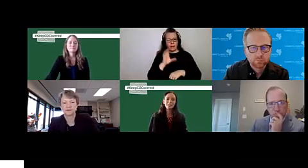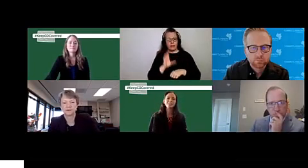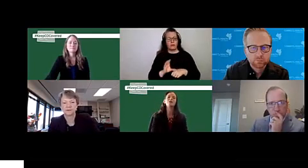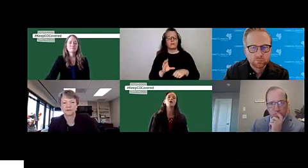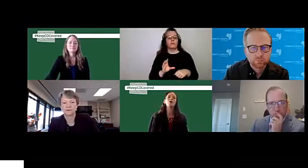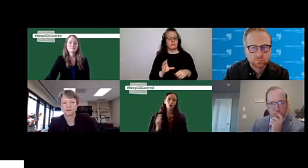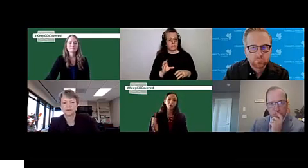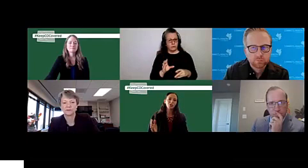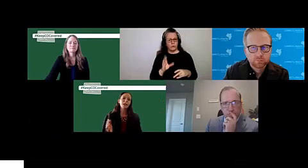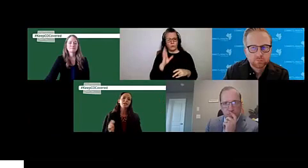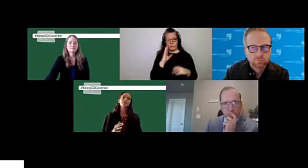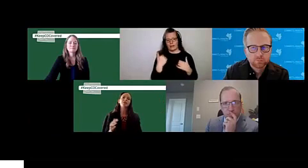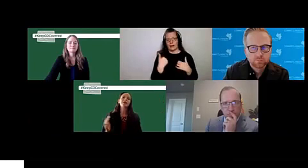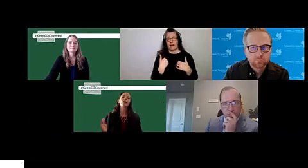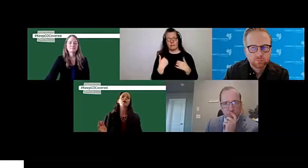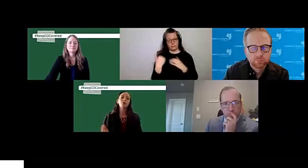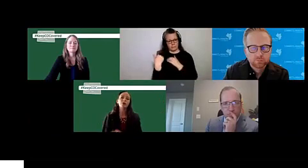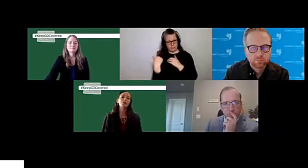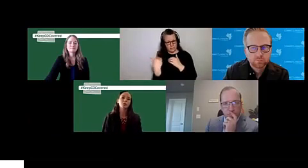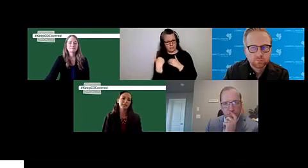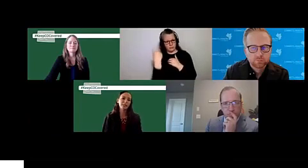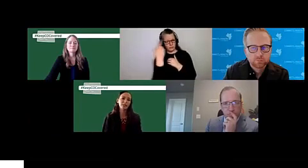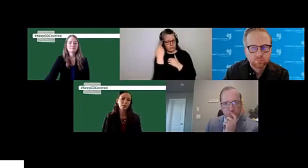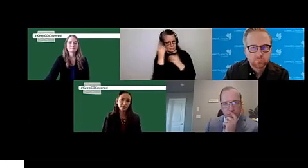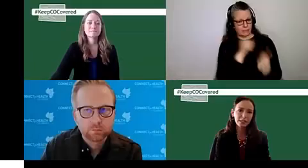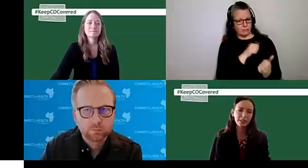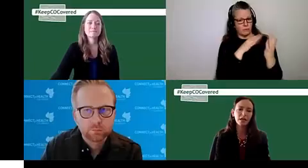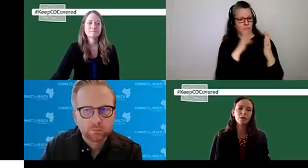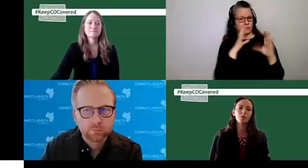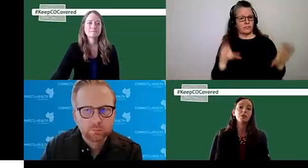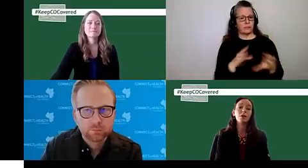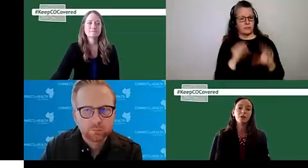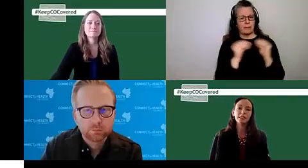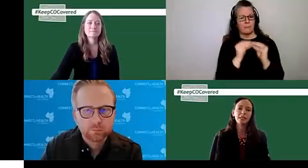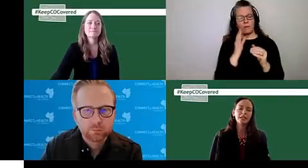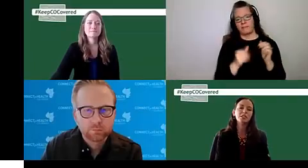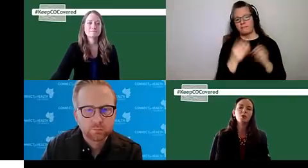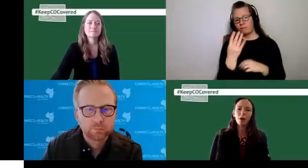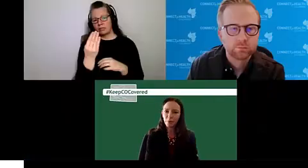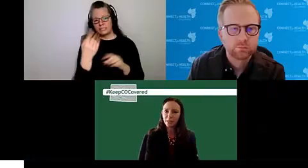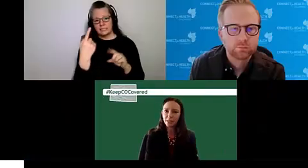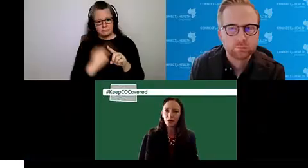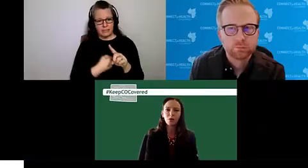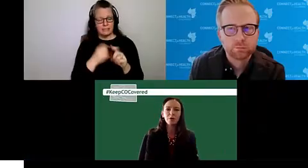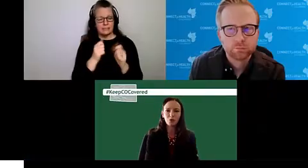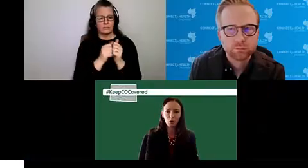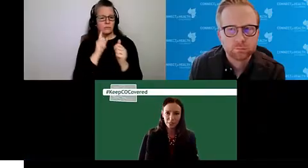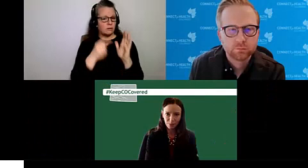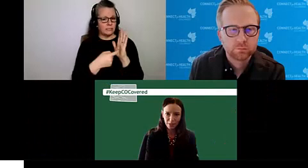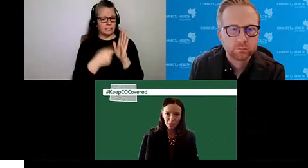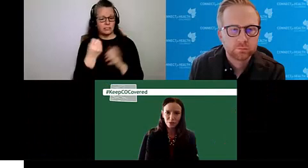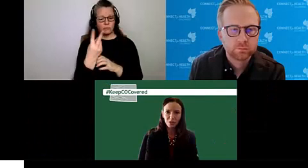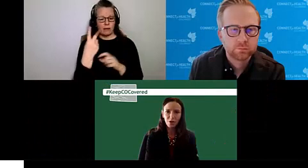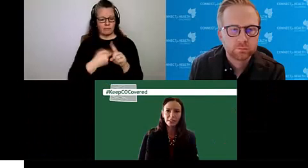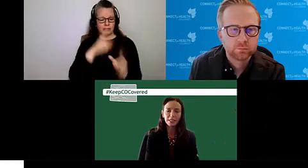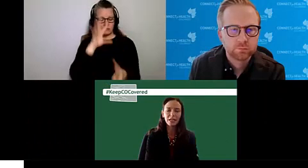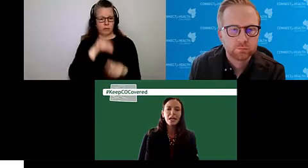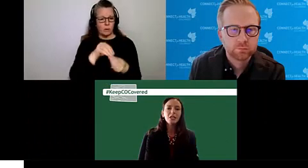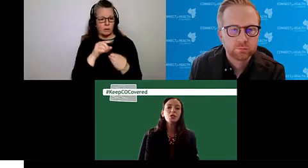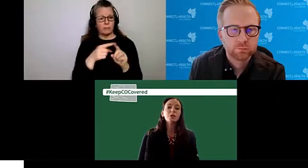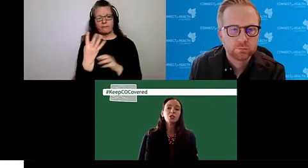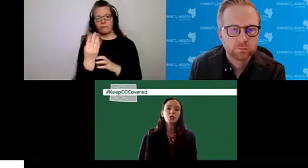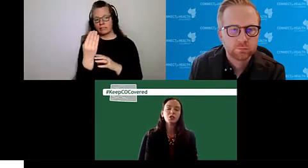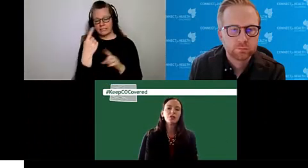responsible, reasoned approach to doing it over 14 months with noticing. It's 12 months total, but 14 months with